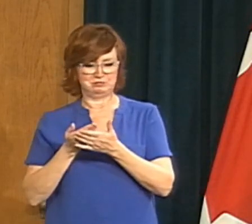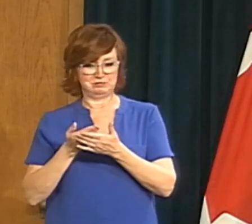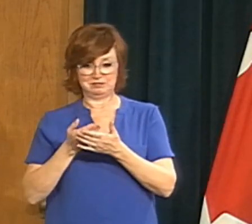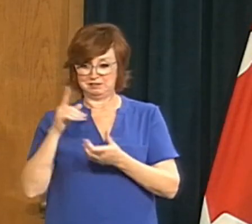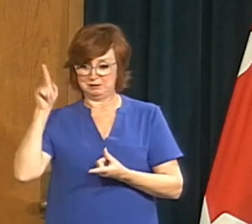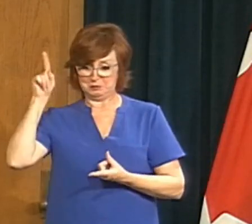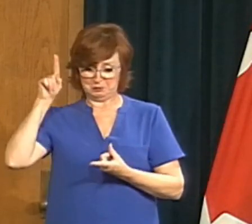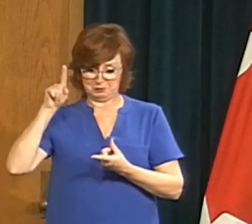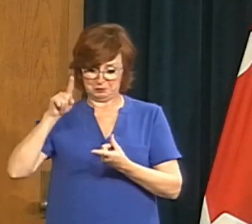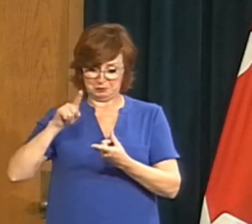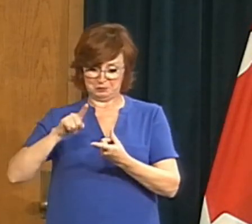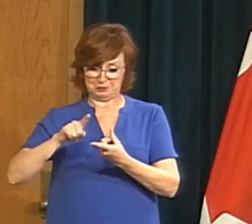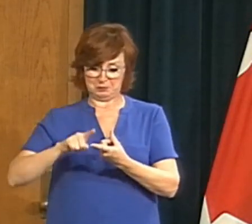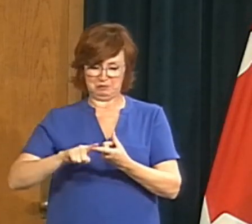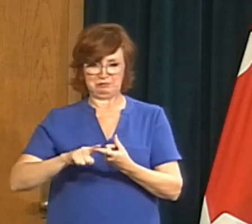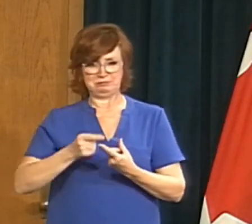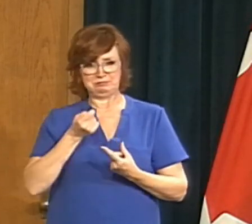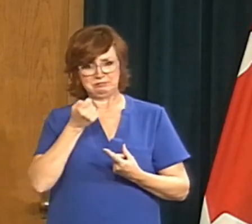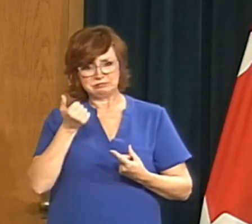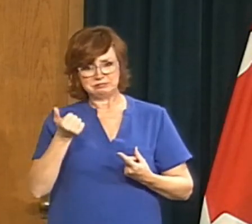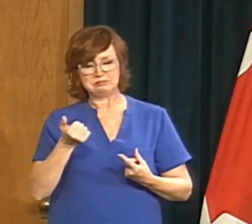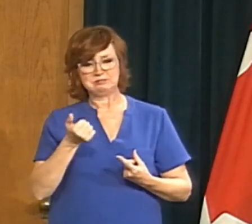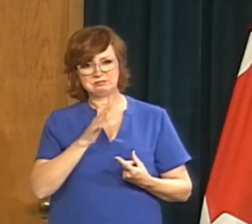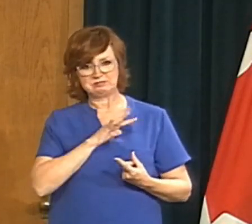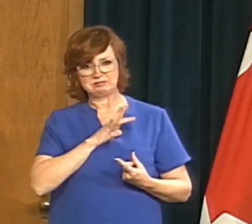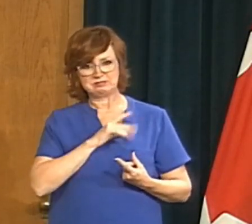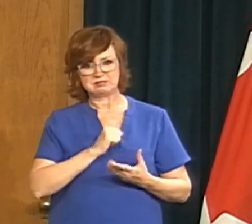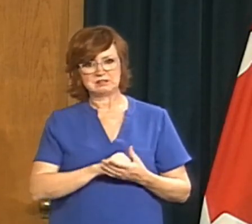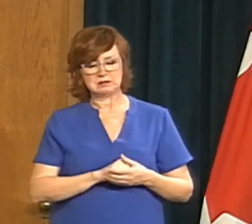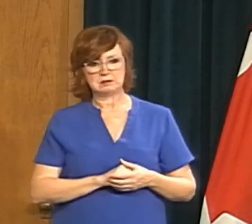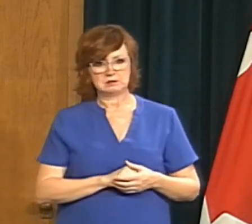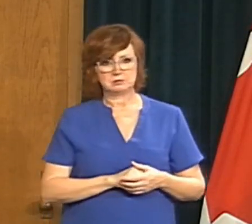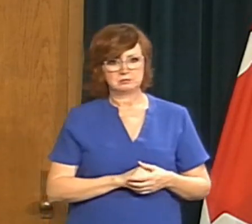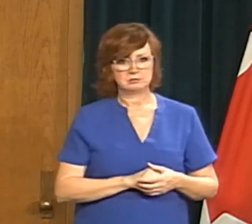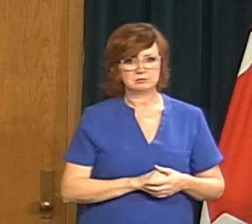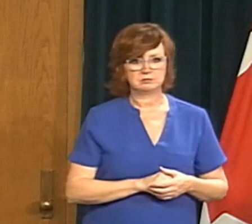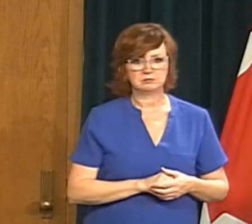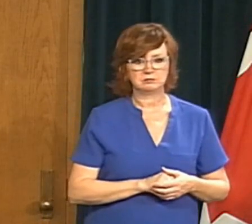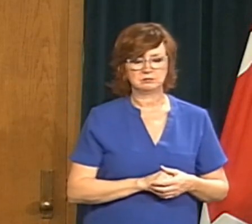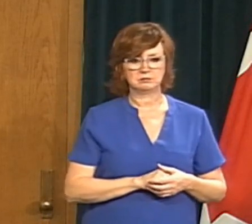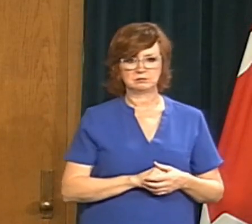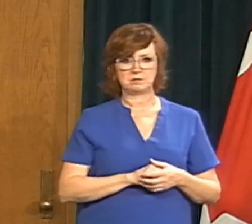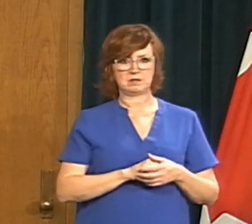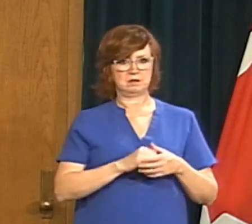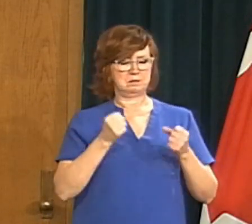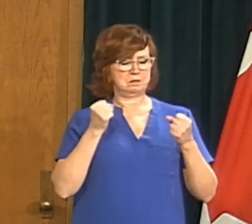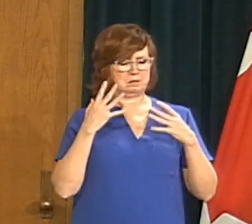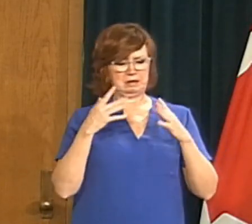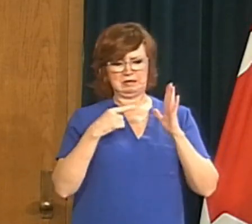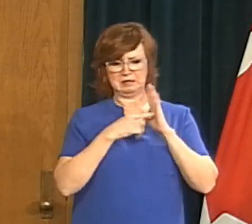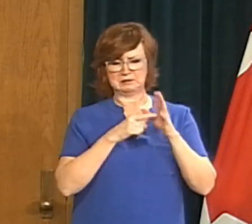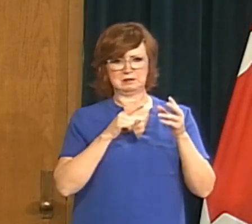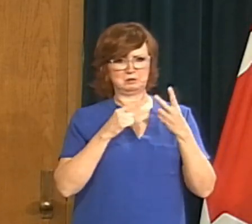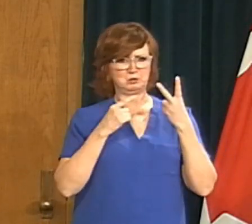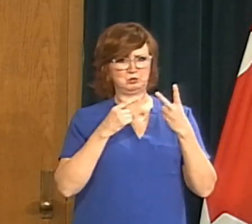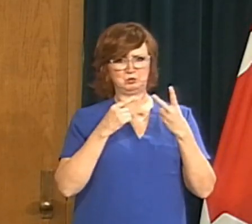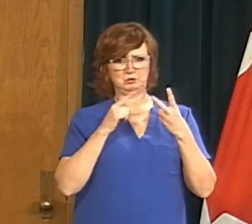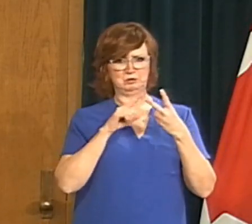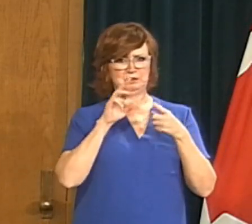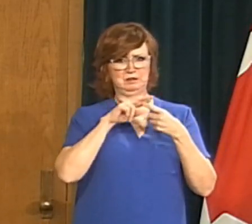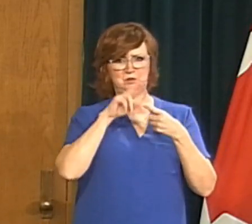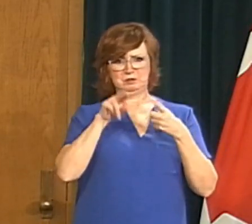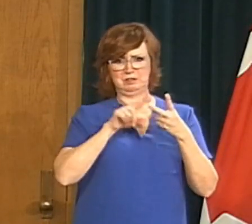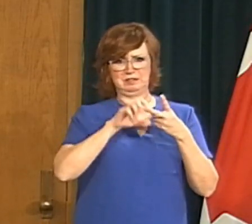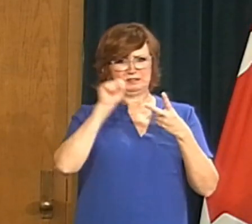have a very low number of cases across the vast majority of this province, and I would point to our two largest cities of Regina